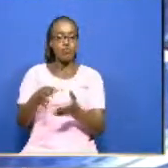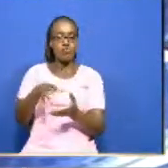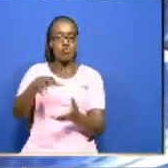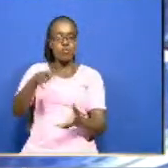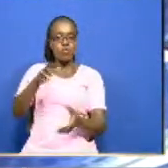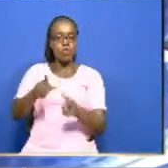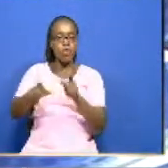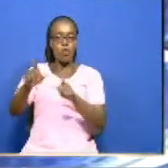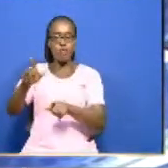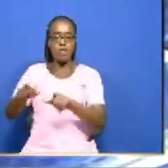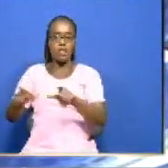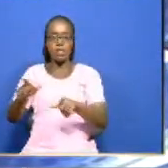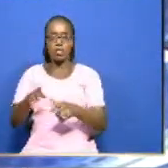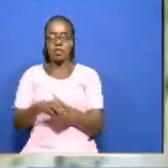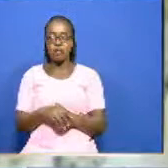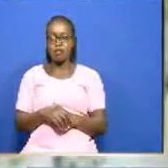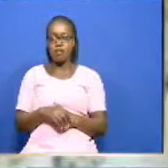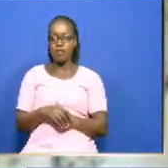of lakes.